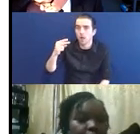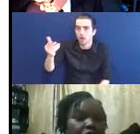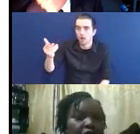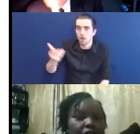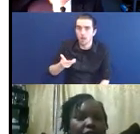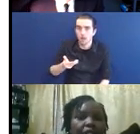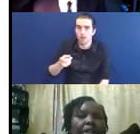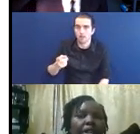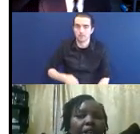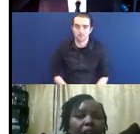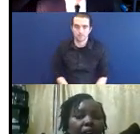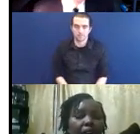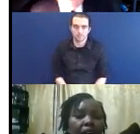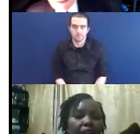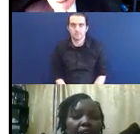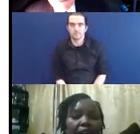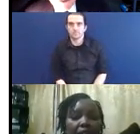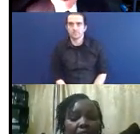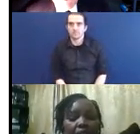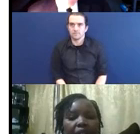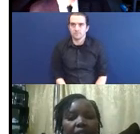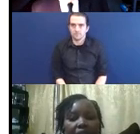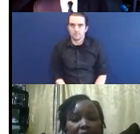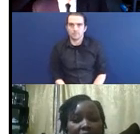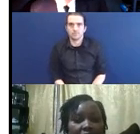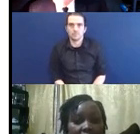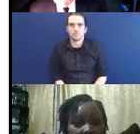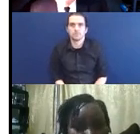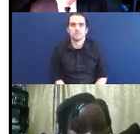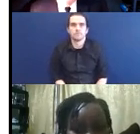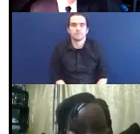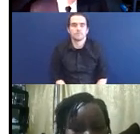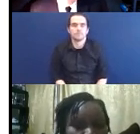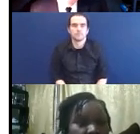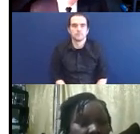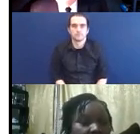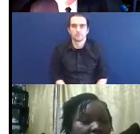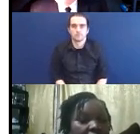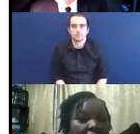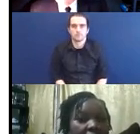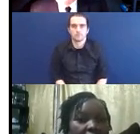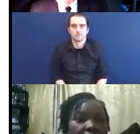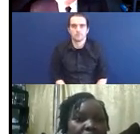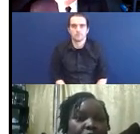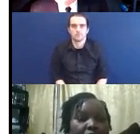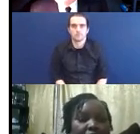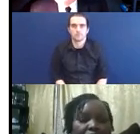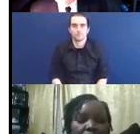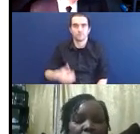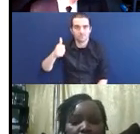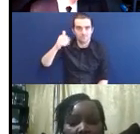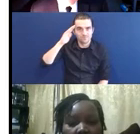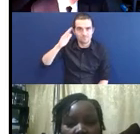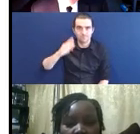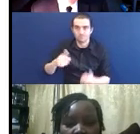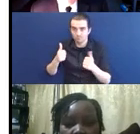I am, Richard. Okay, can you manage to read it? Yeah. Yes, I will read it. The do's and the